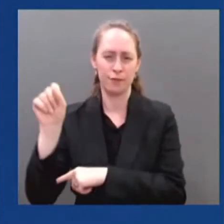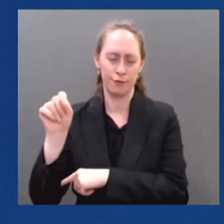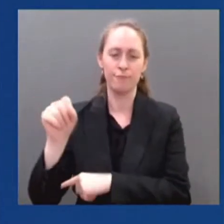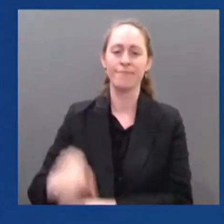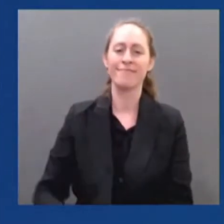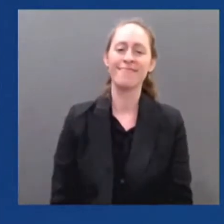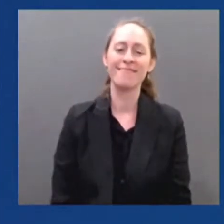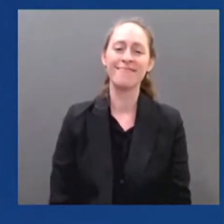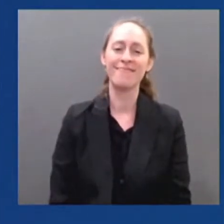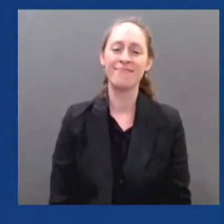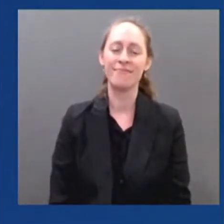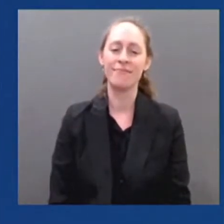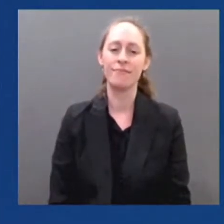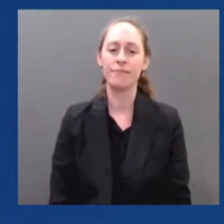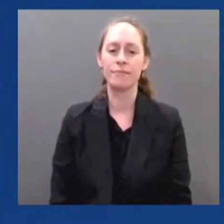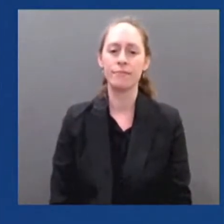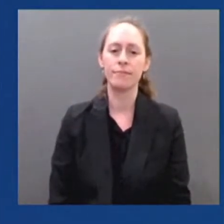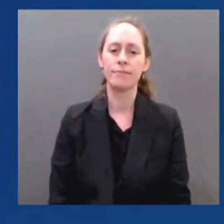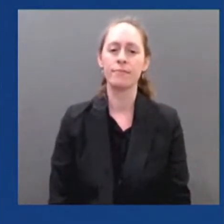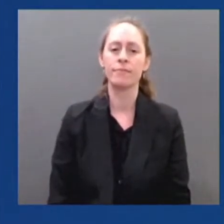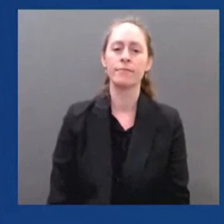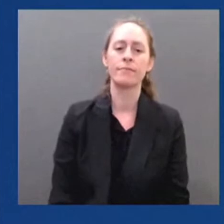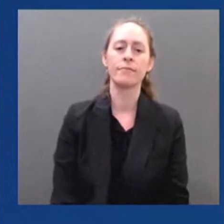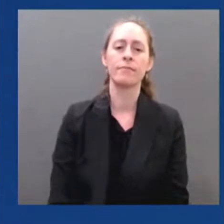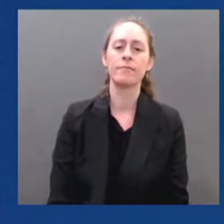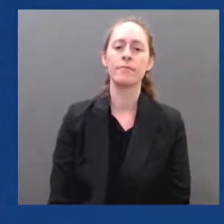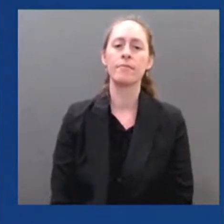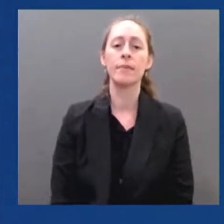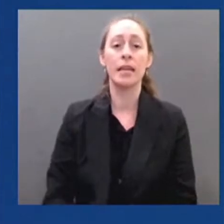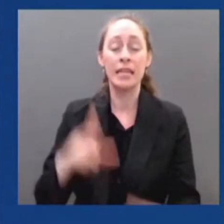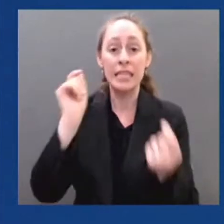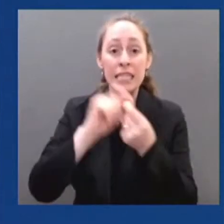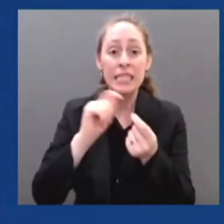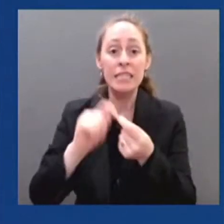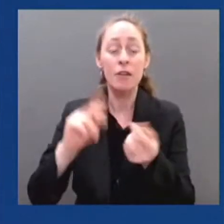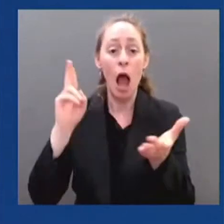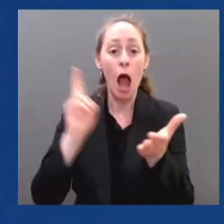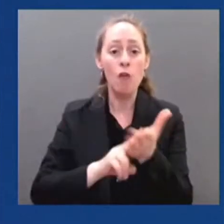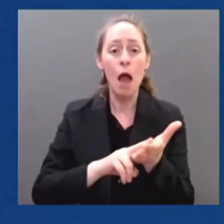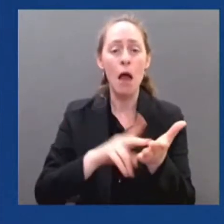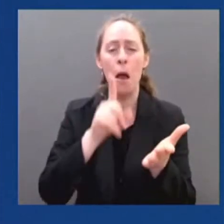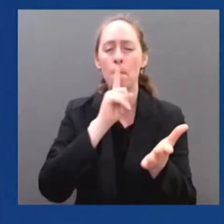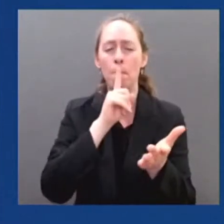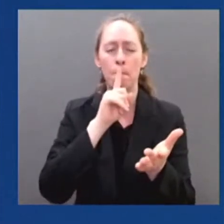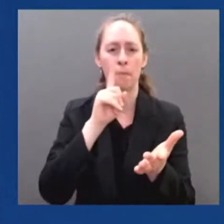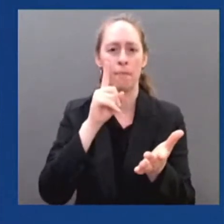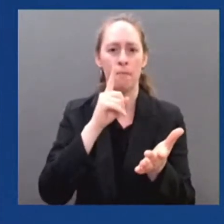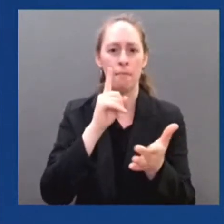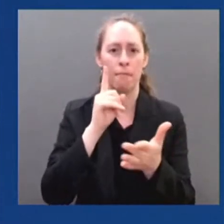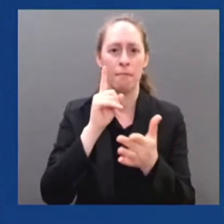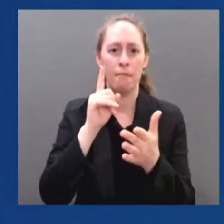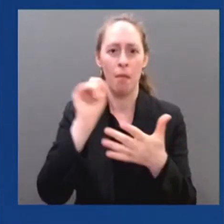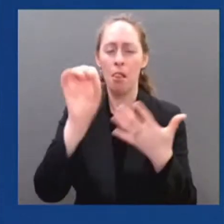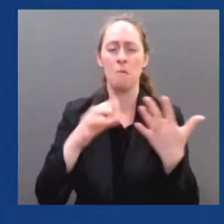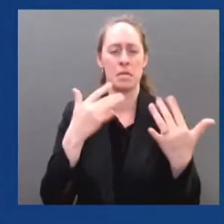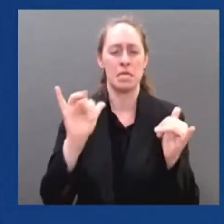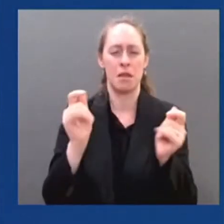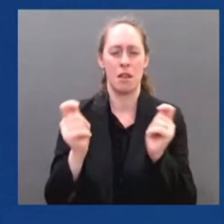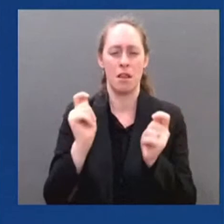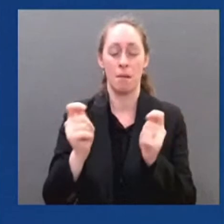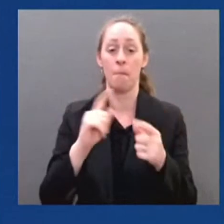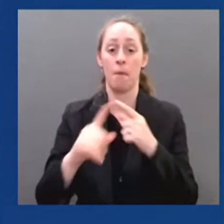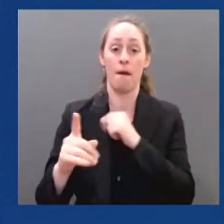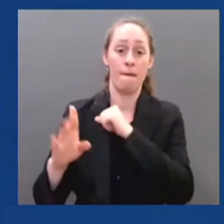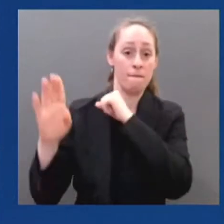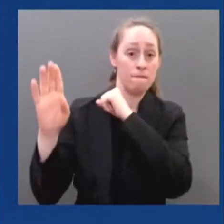not happened yet, we will not have enough vaccines for every American who wants one this fall and winter. So that's,